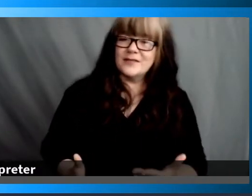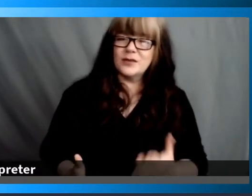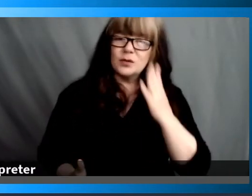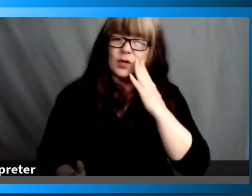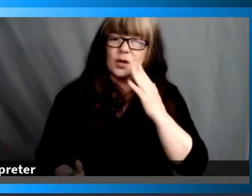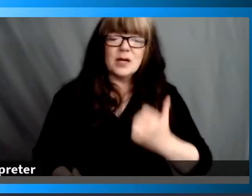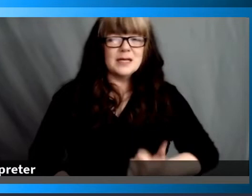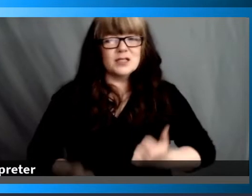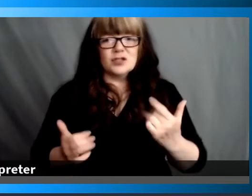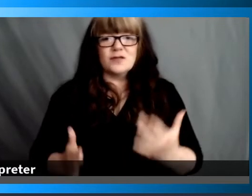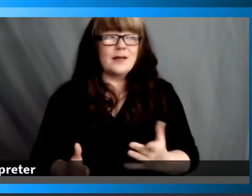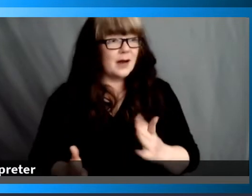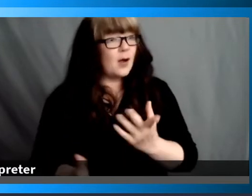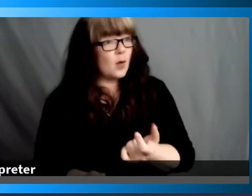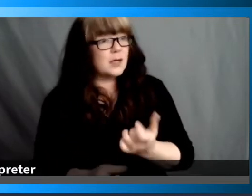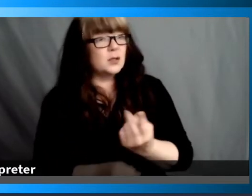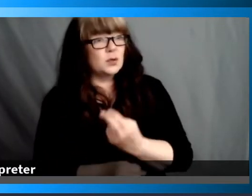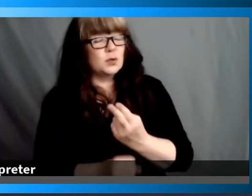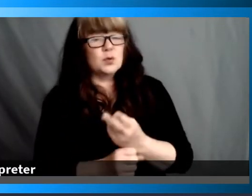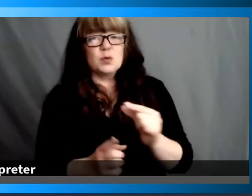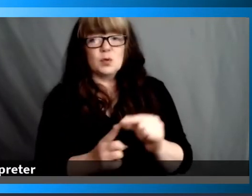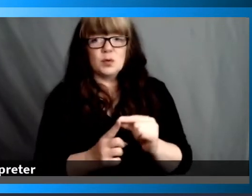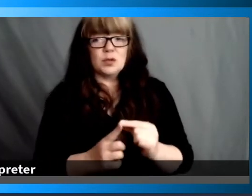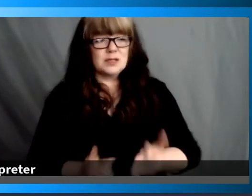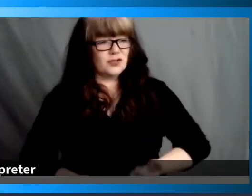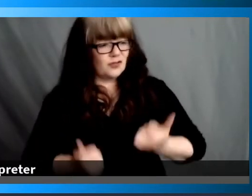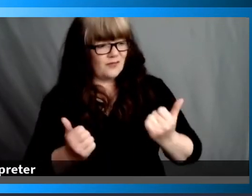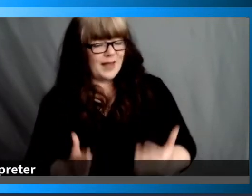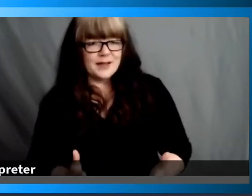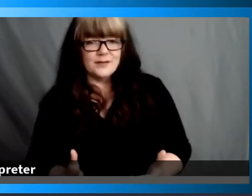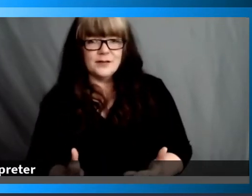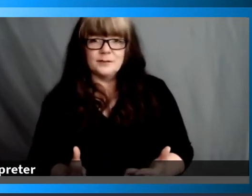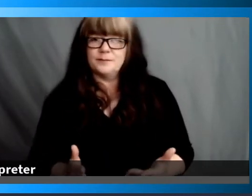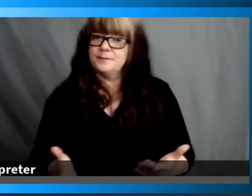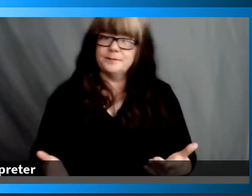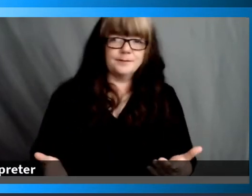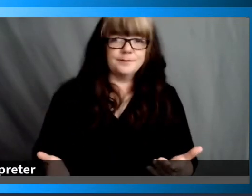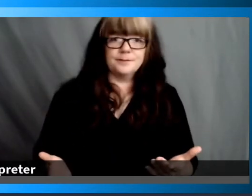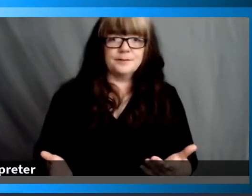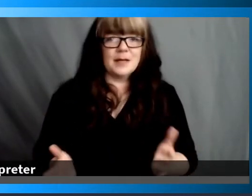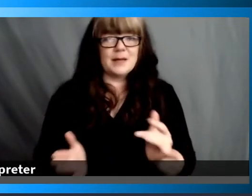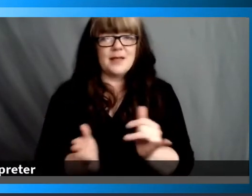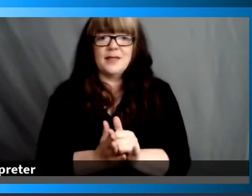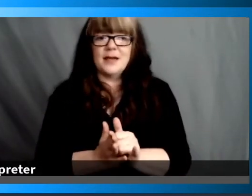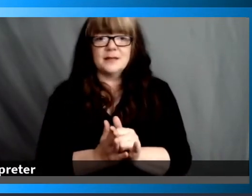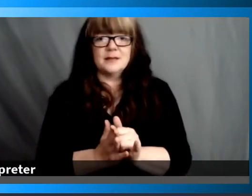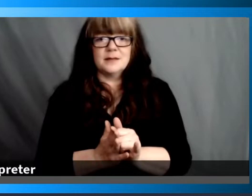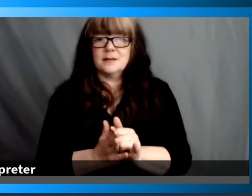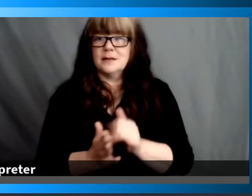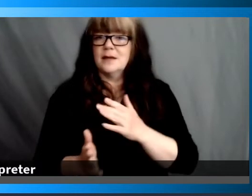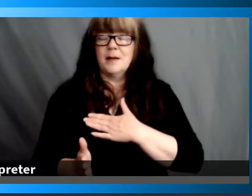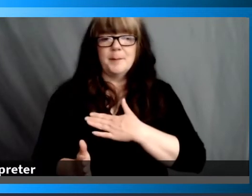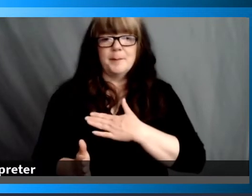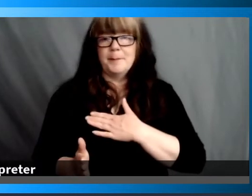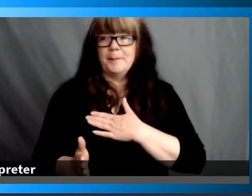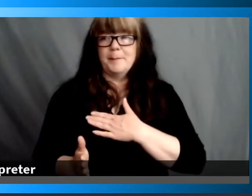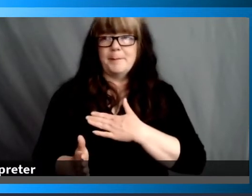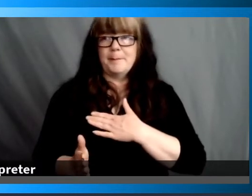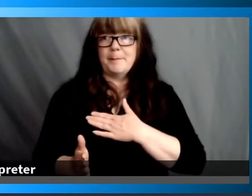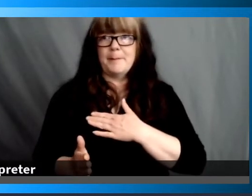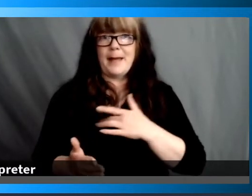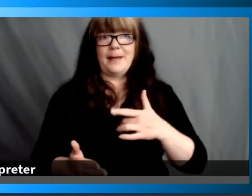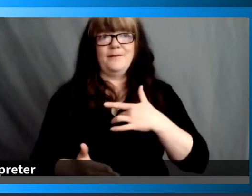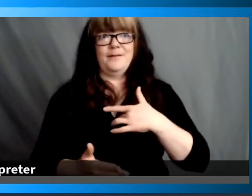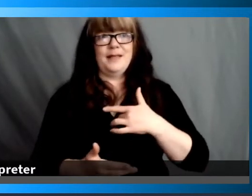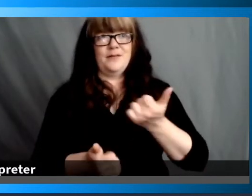was the word I was going to use. I was going to use survivor through and through. That was my through line throughout everything that I did